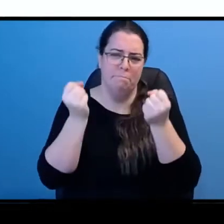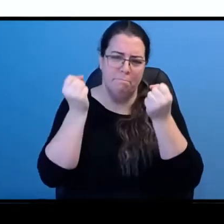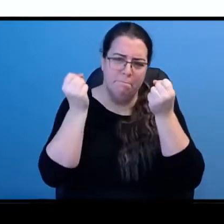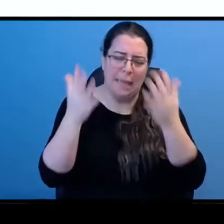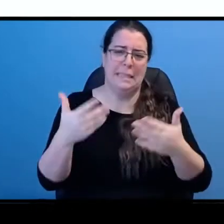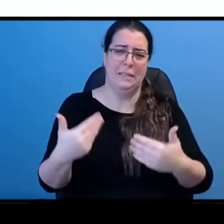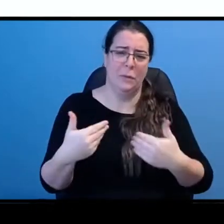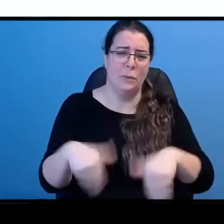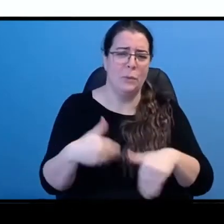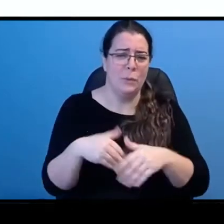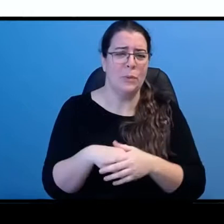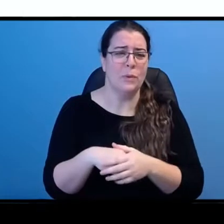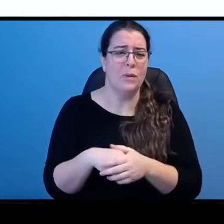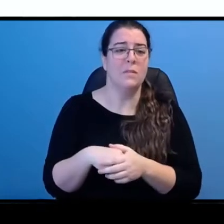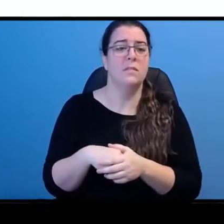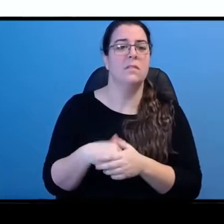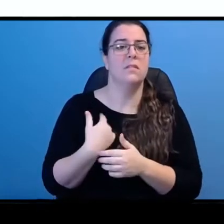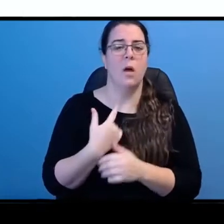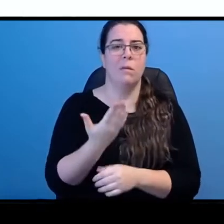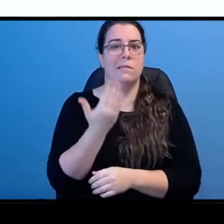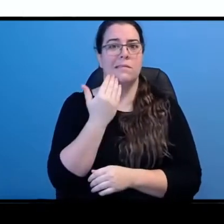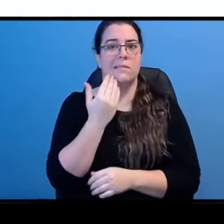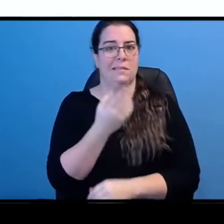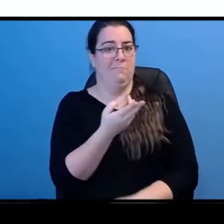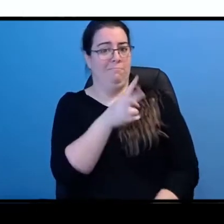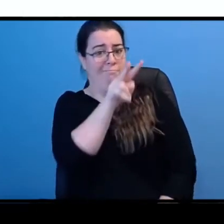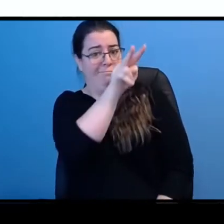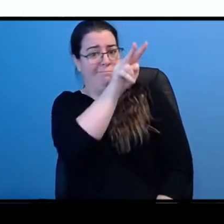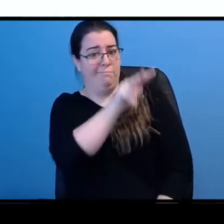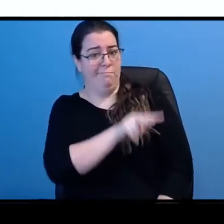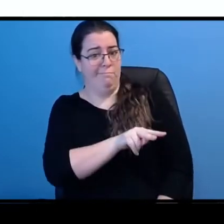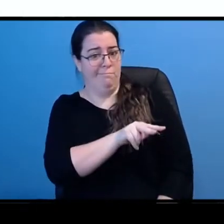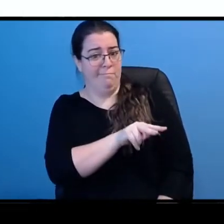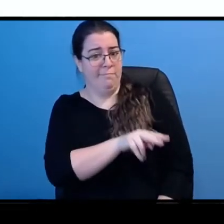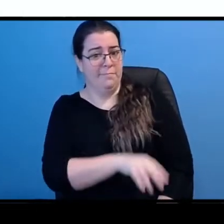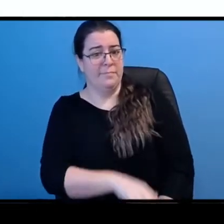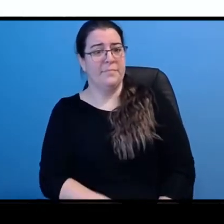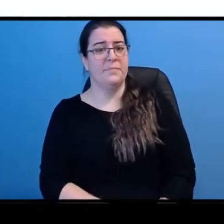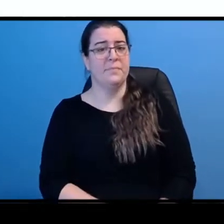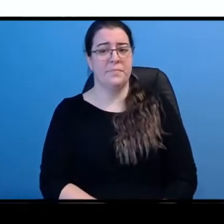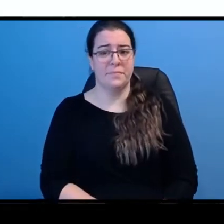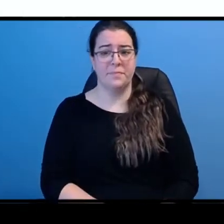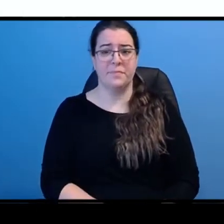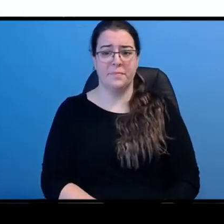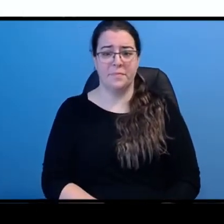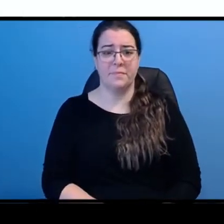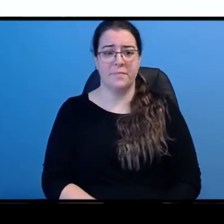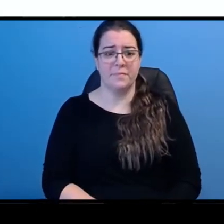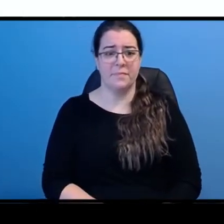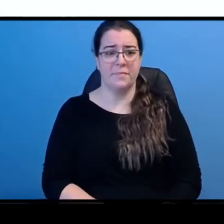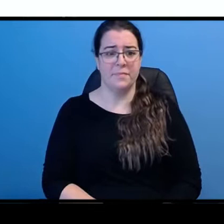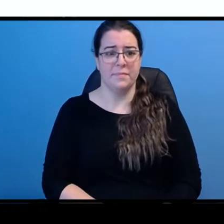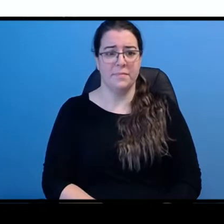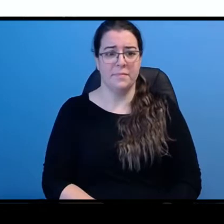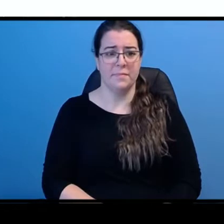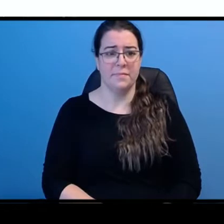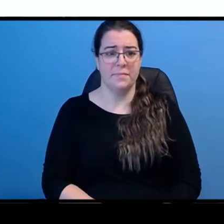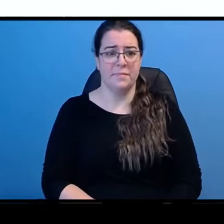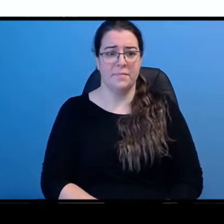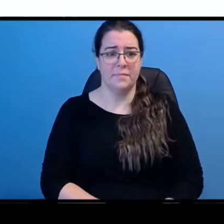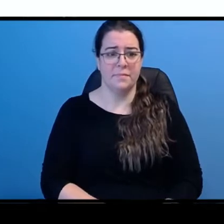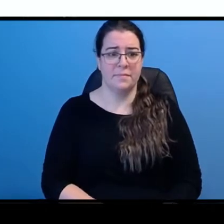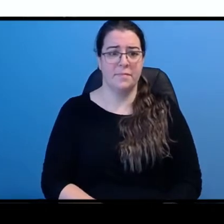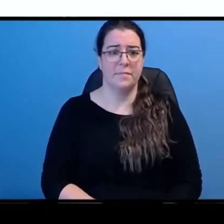So just this slide, we'll leave up for a bit. For creating and knowing and sharing and